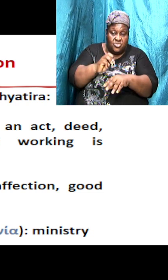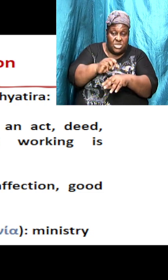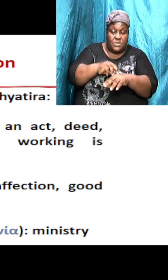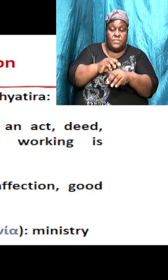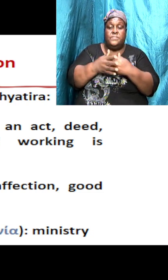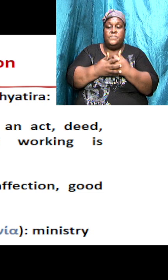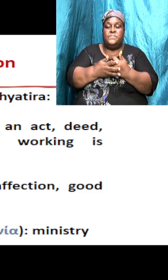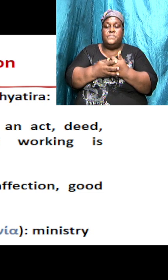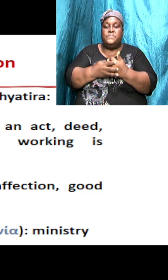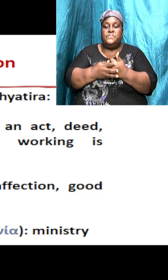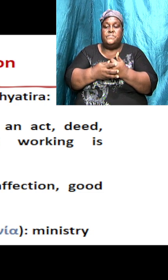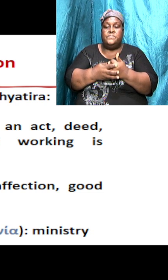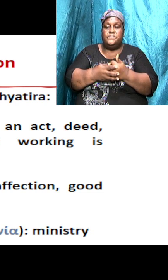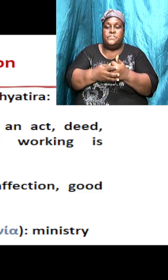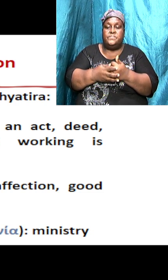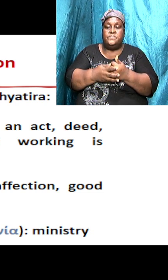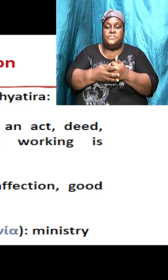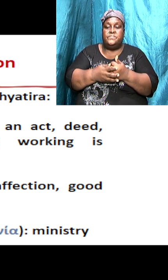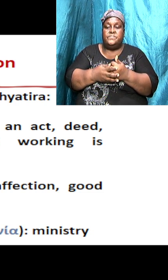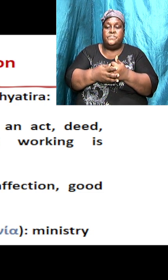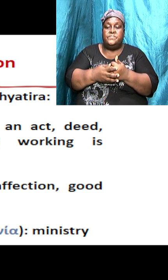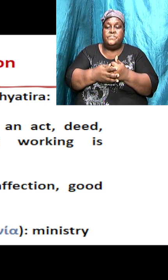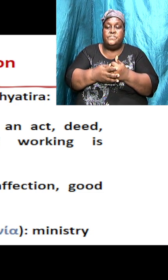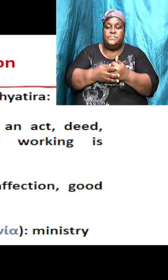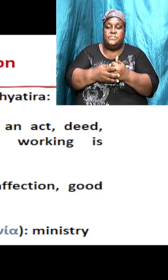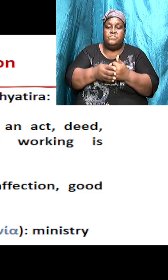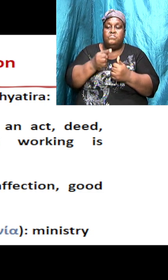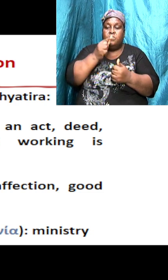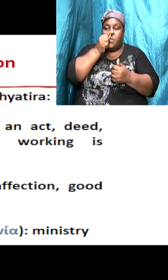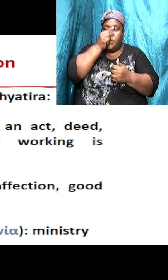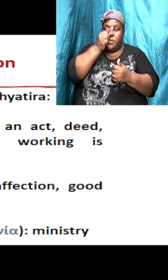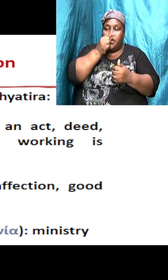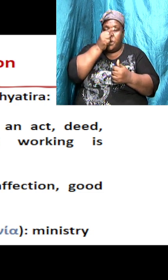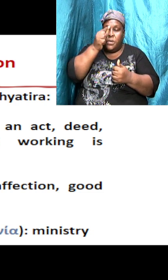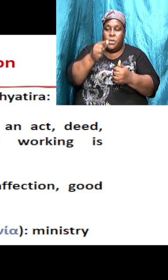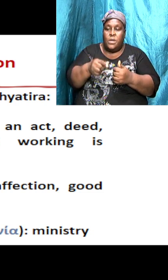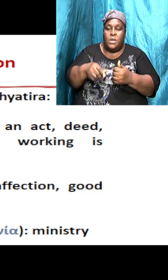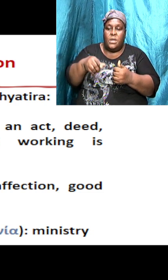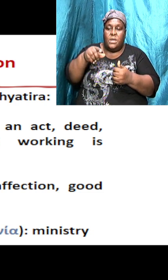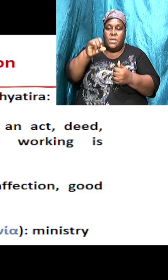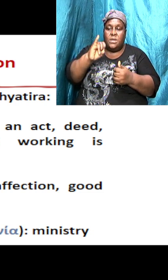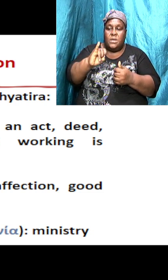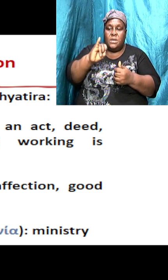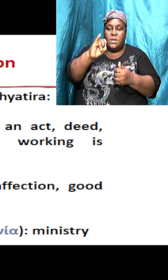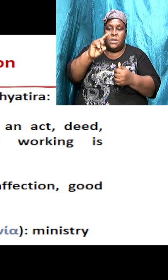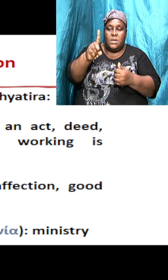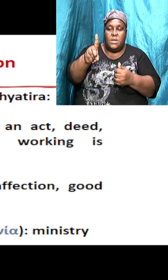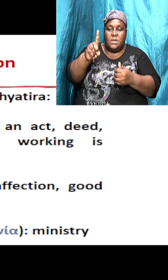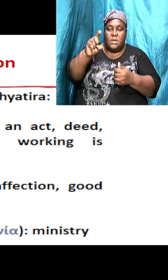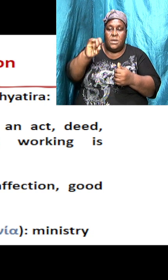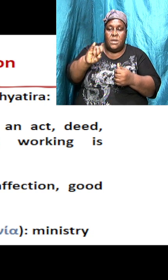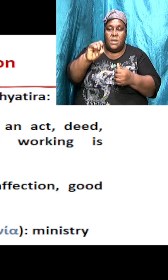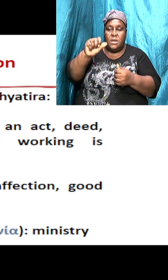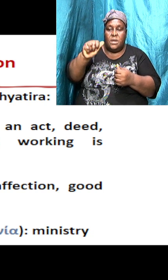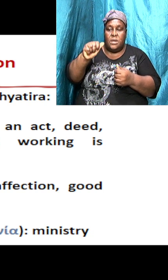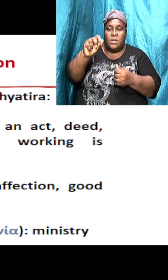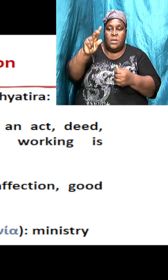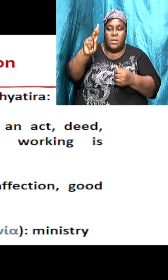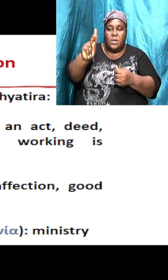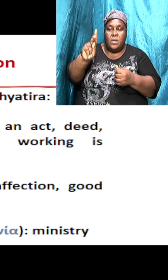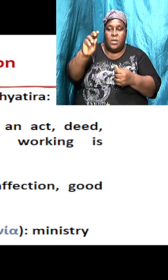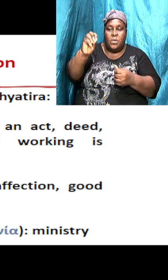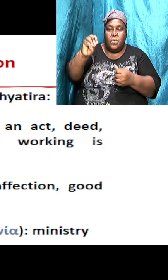Service. And that's the Greek word diakonia, and it means ministry. It